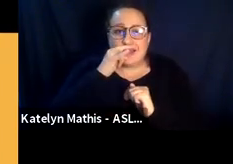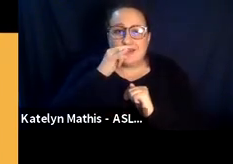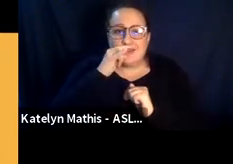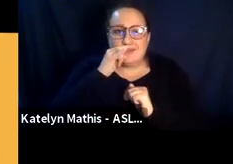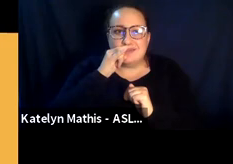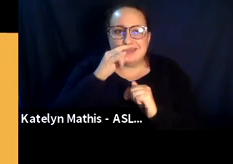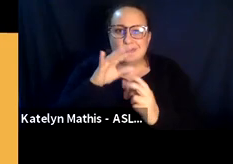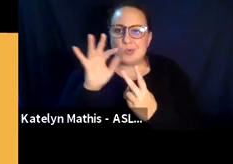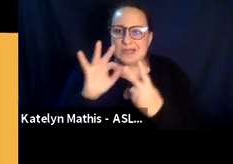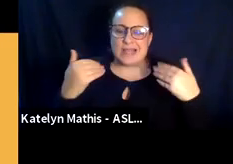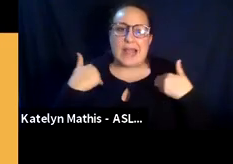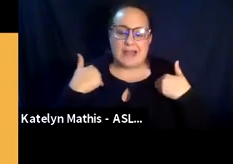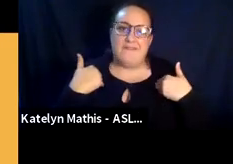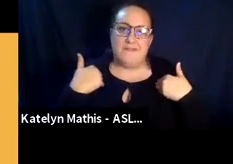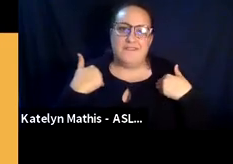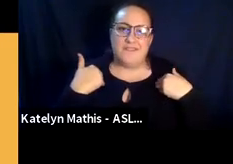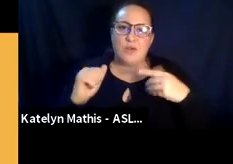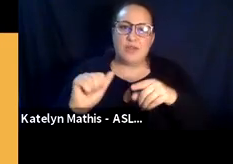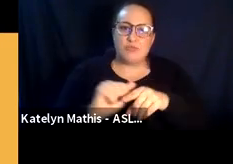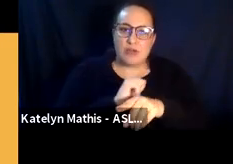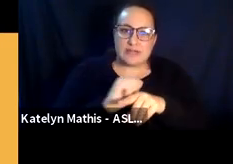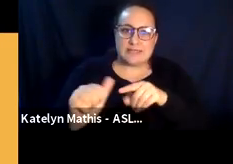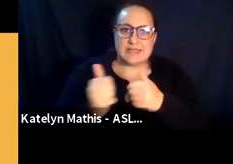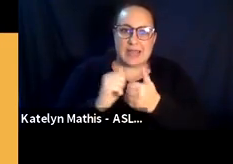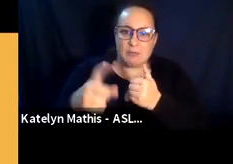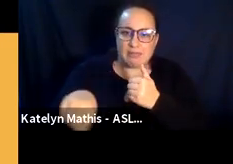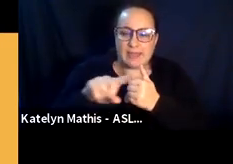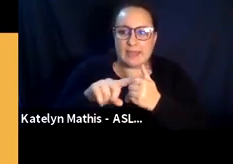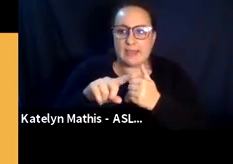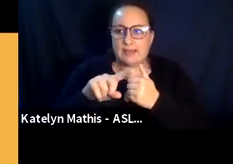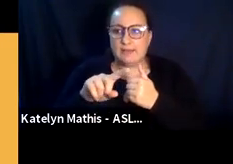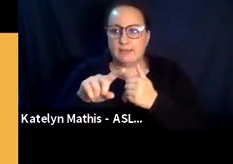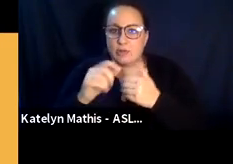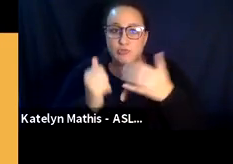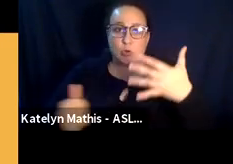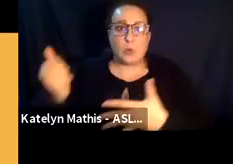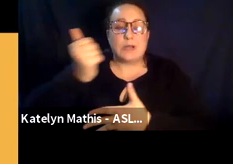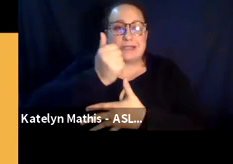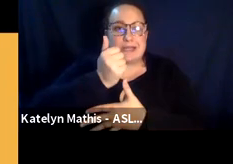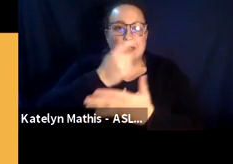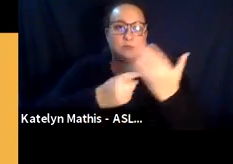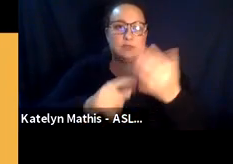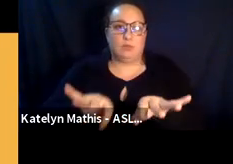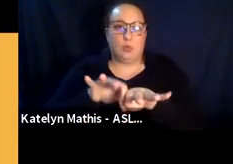So they're getting to practice how they kind of prioritize